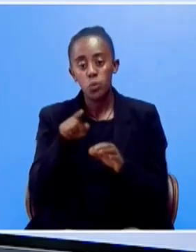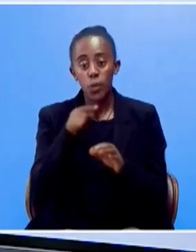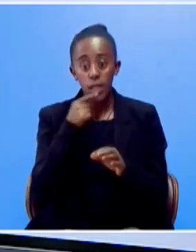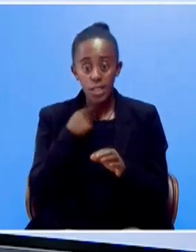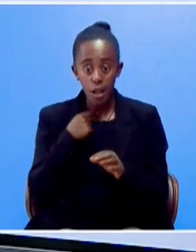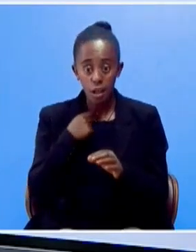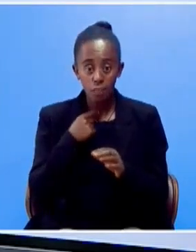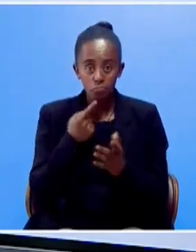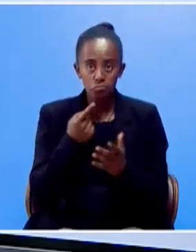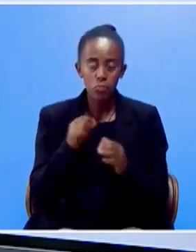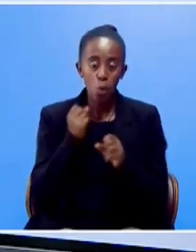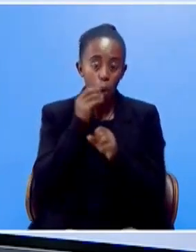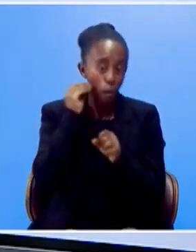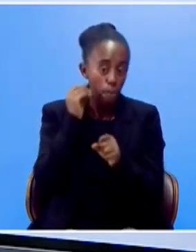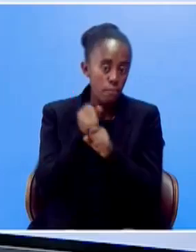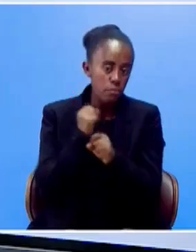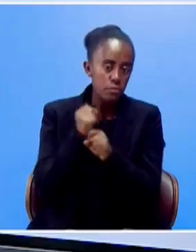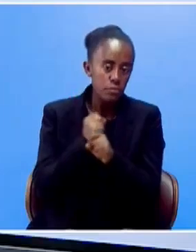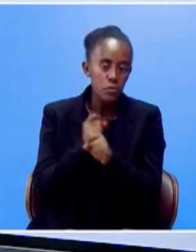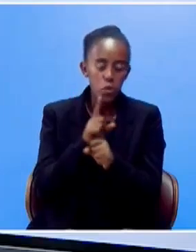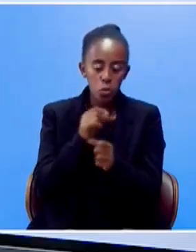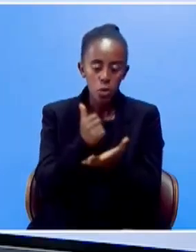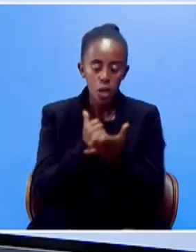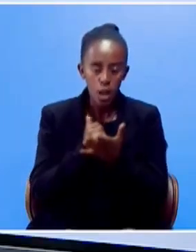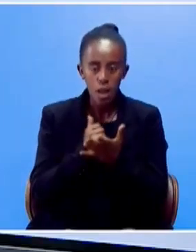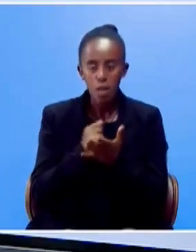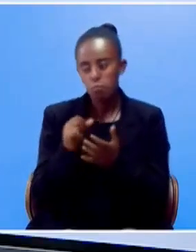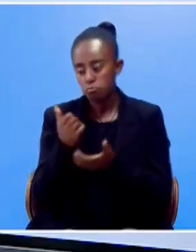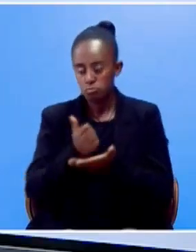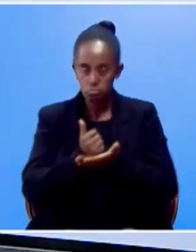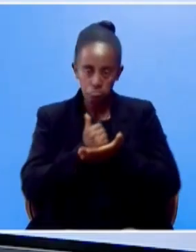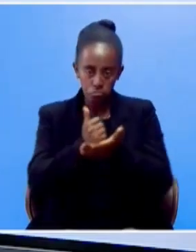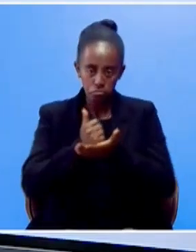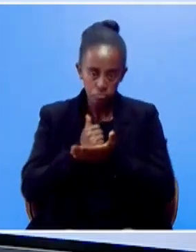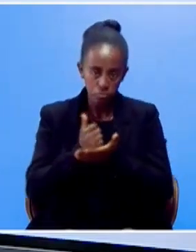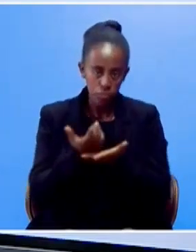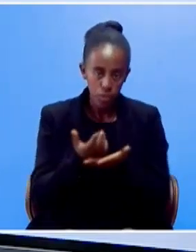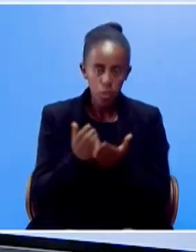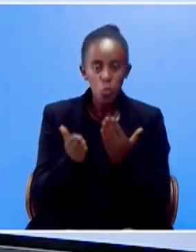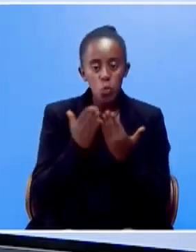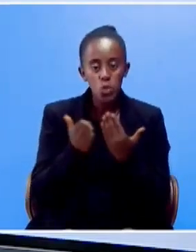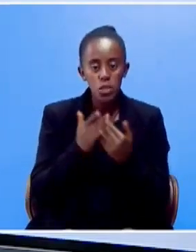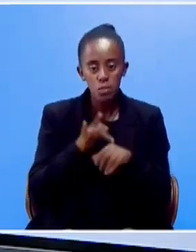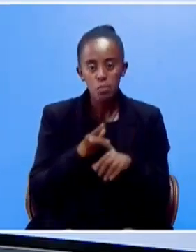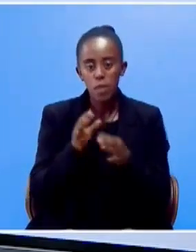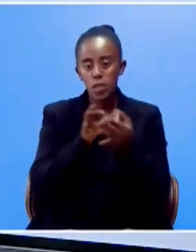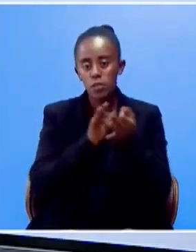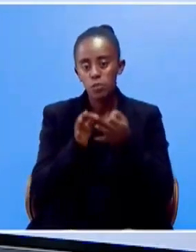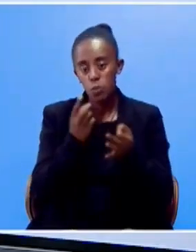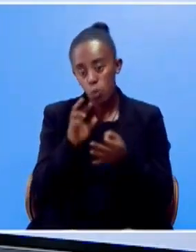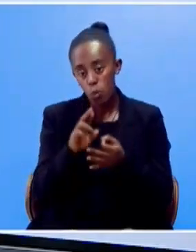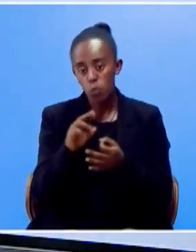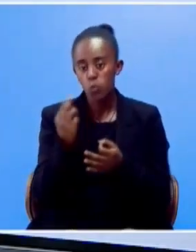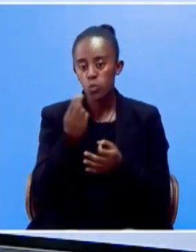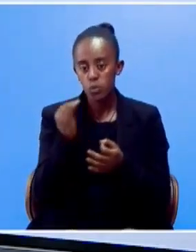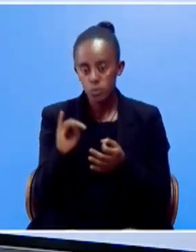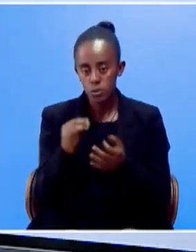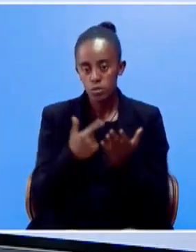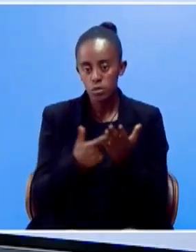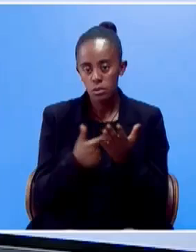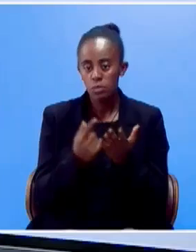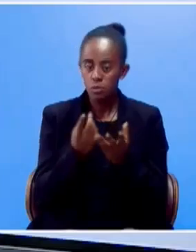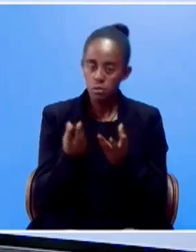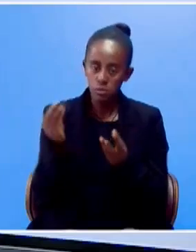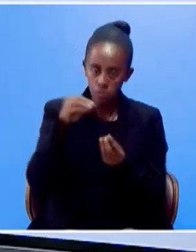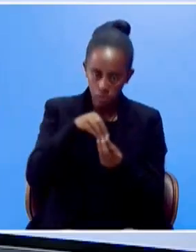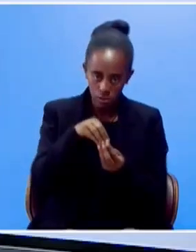while doing our homeworks, we can help each other. So not simply just expressing or using this phrase, but you